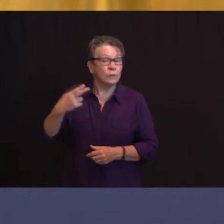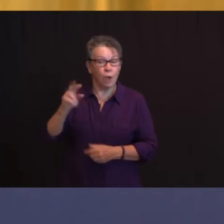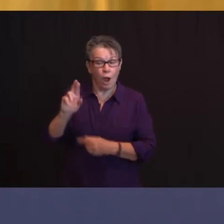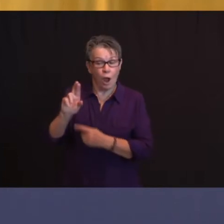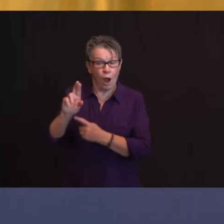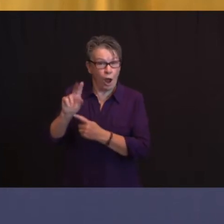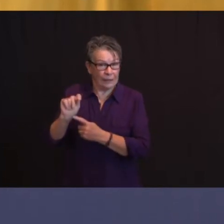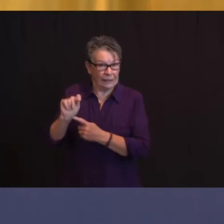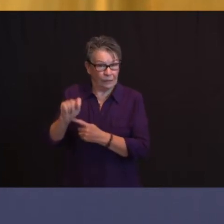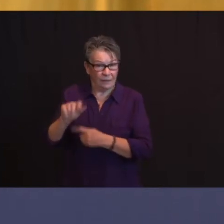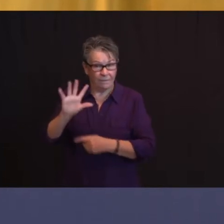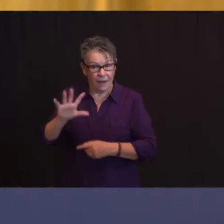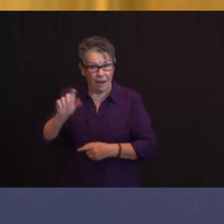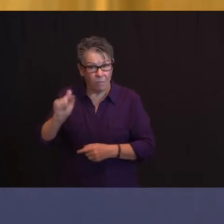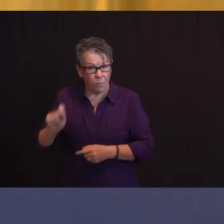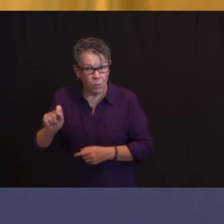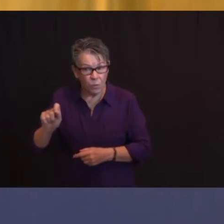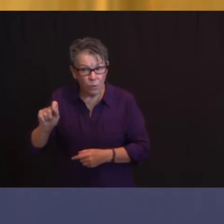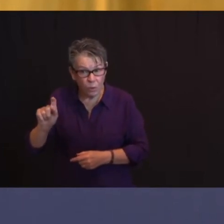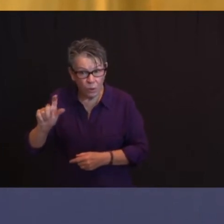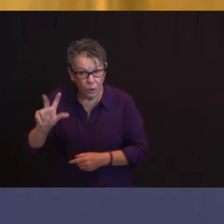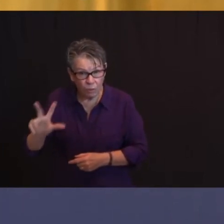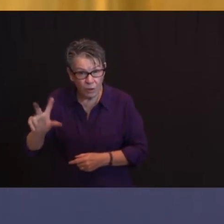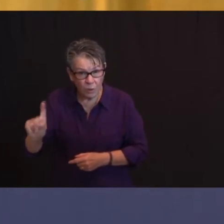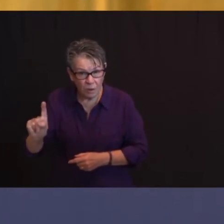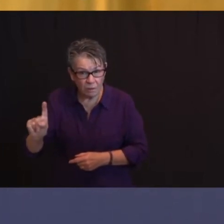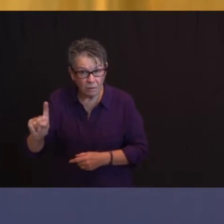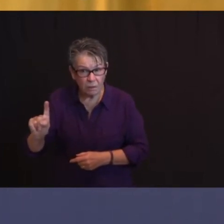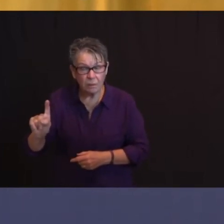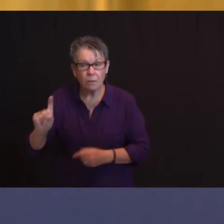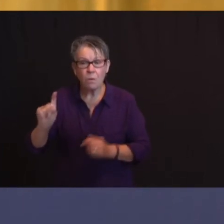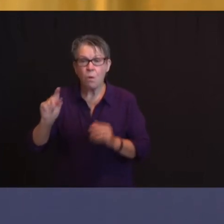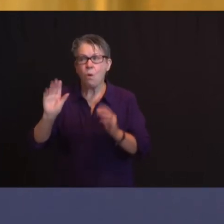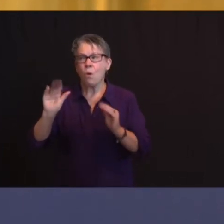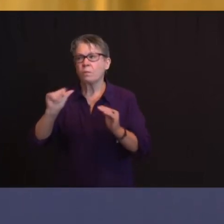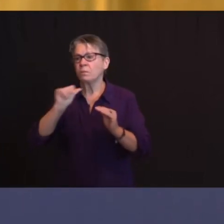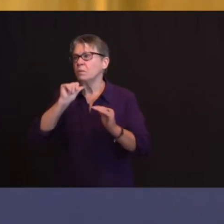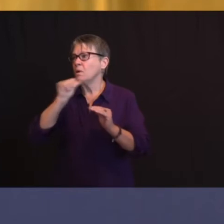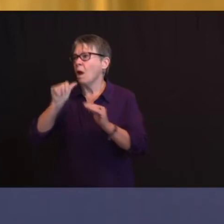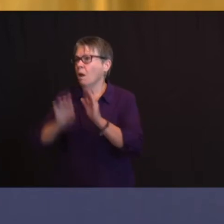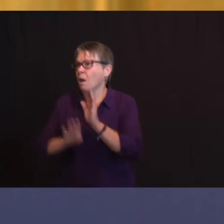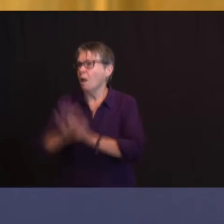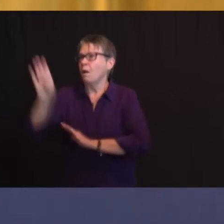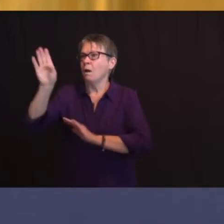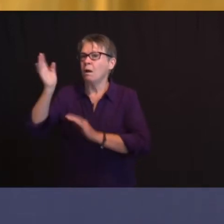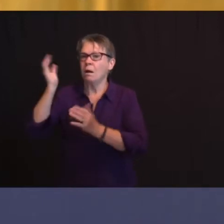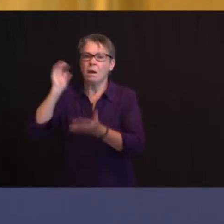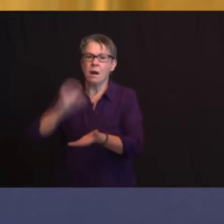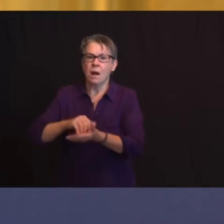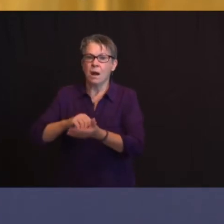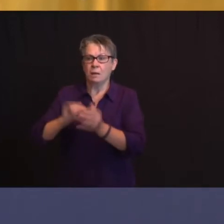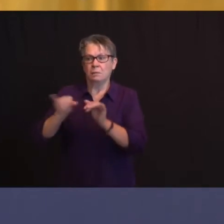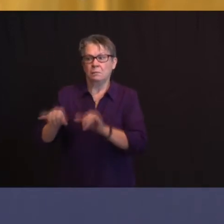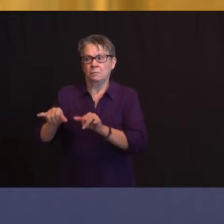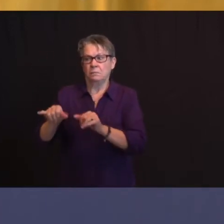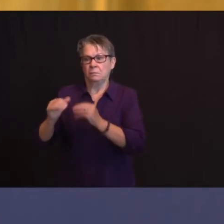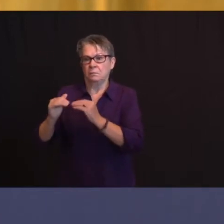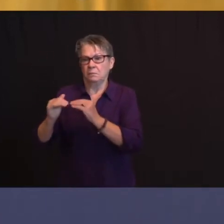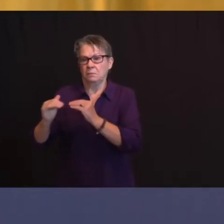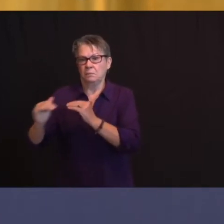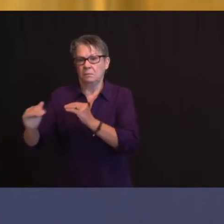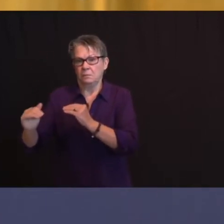color on that and any sense on the cases, how many are old? I think there are very few. When you mean for the cases we announce each day,